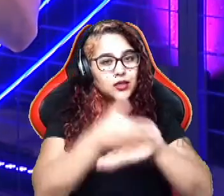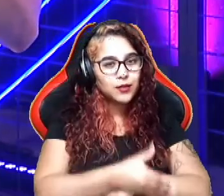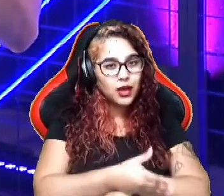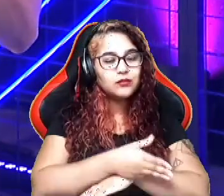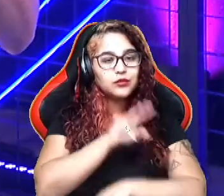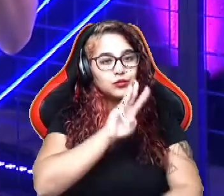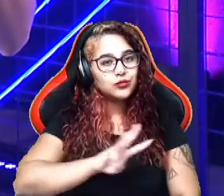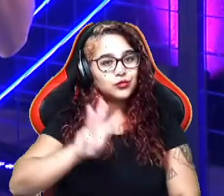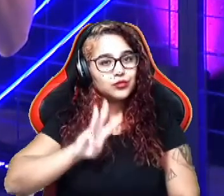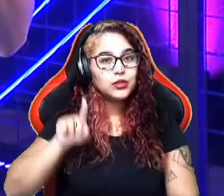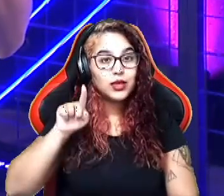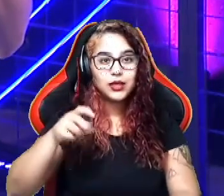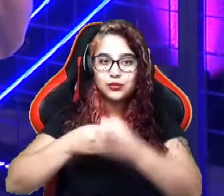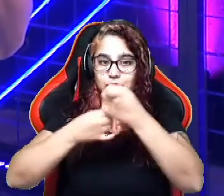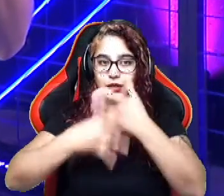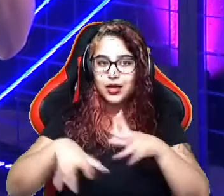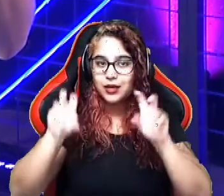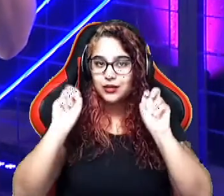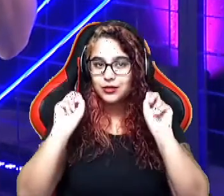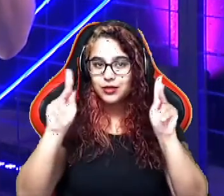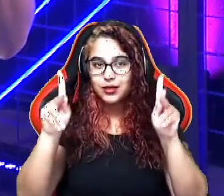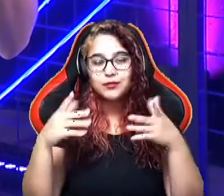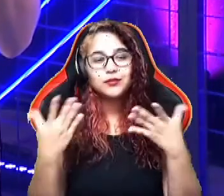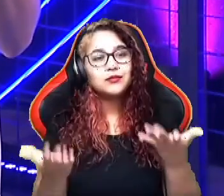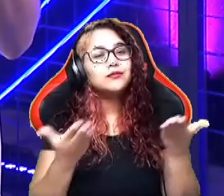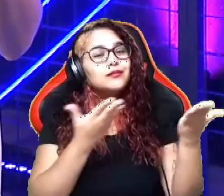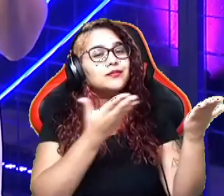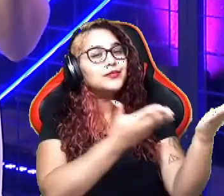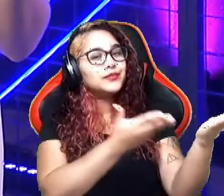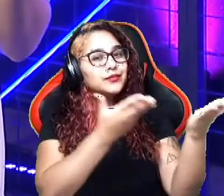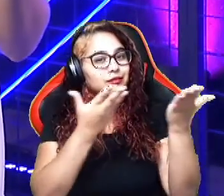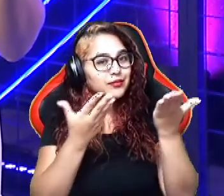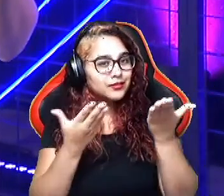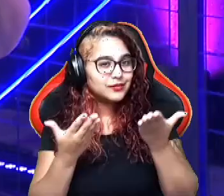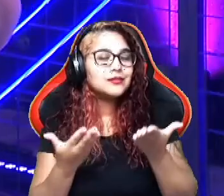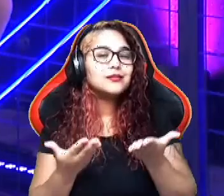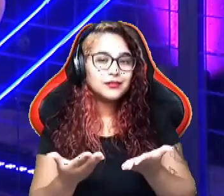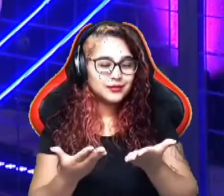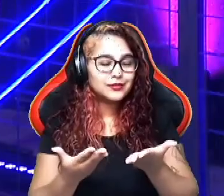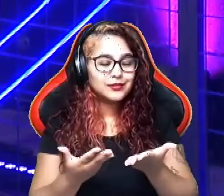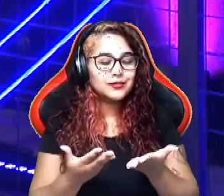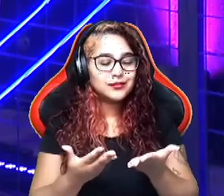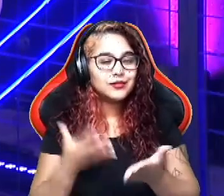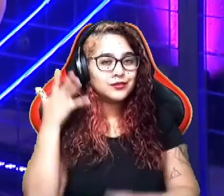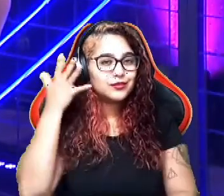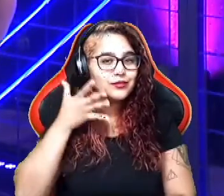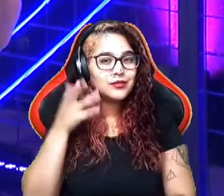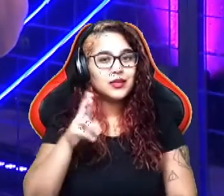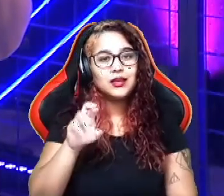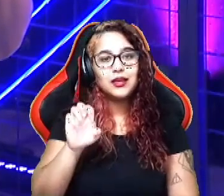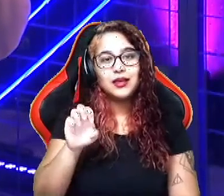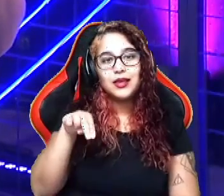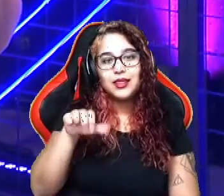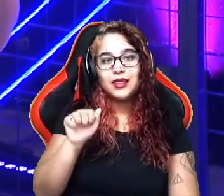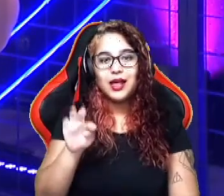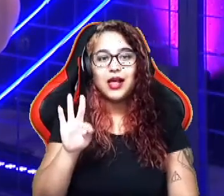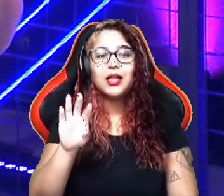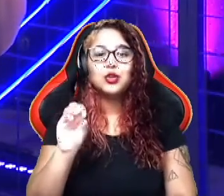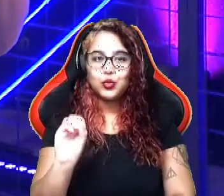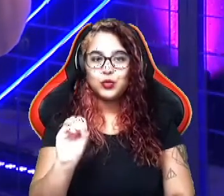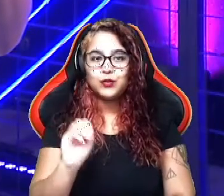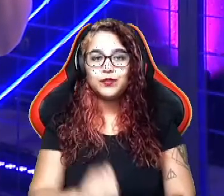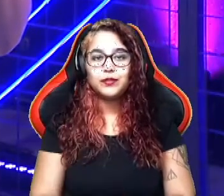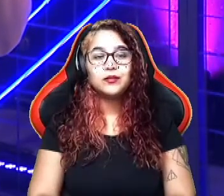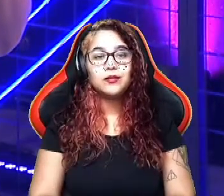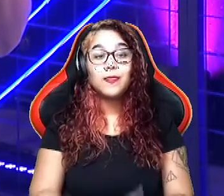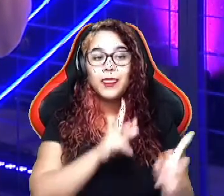in English, you just need to use the link that you see in the chat. So let me invite our participants,